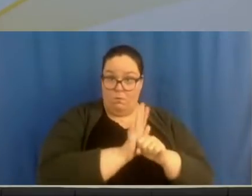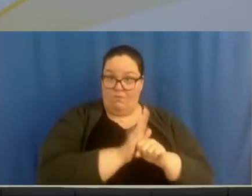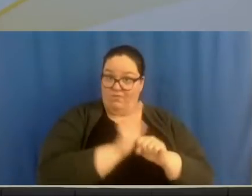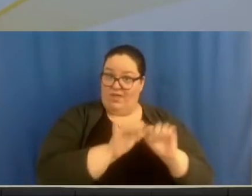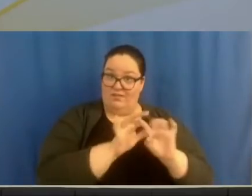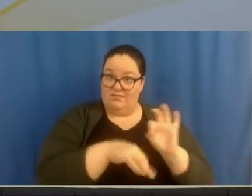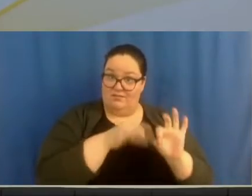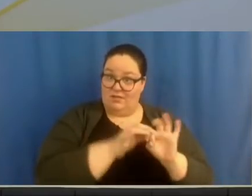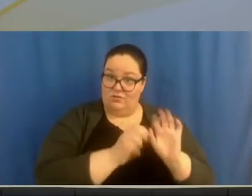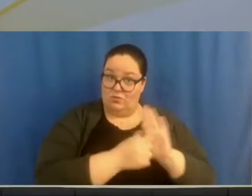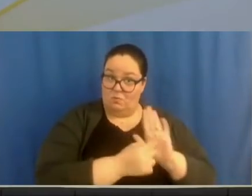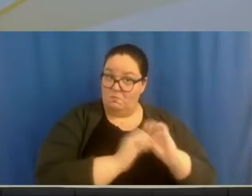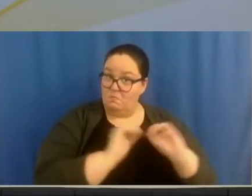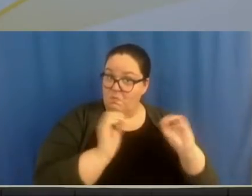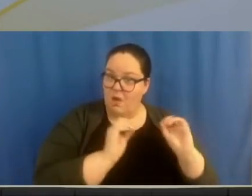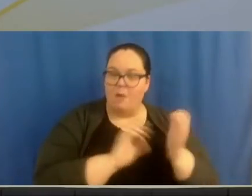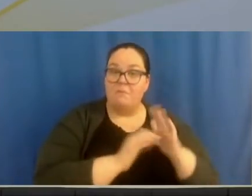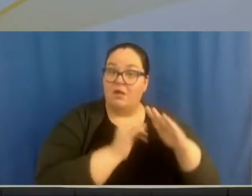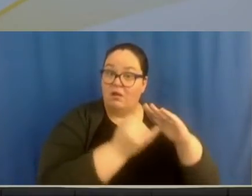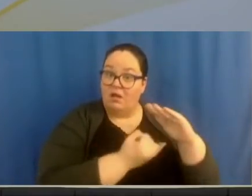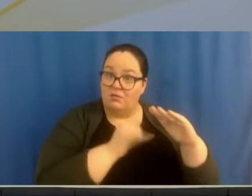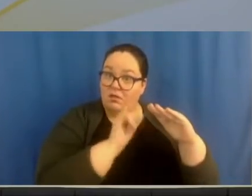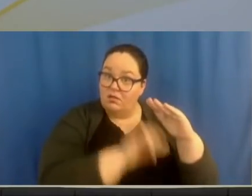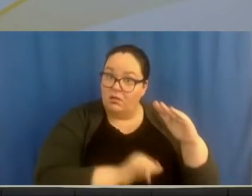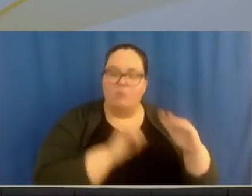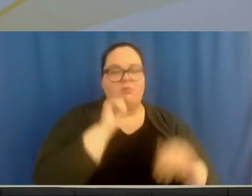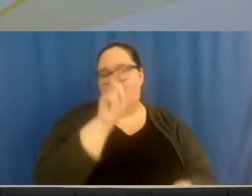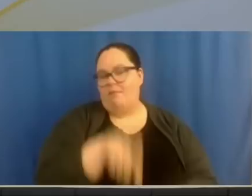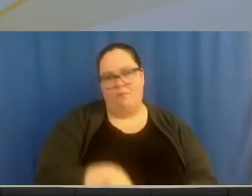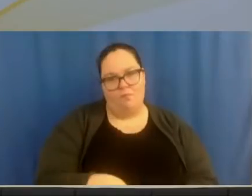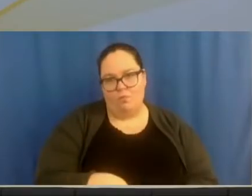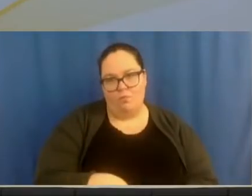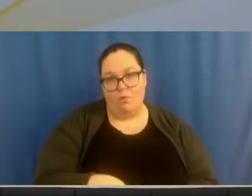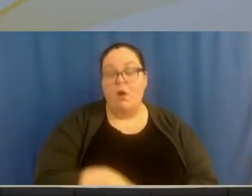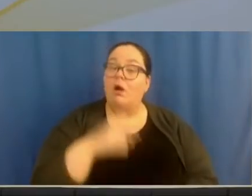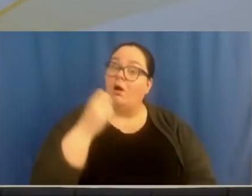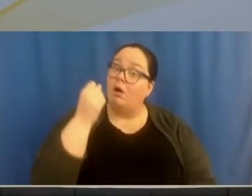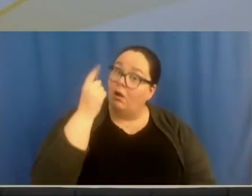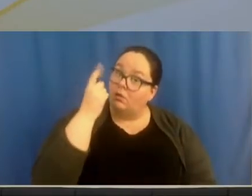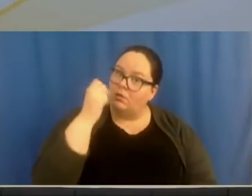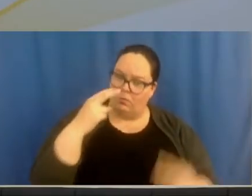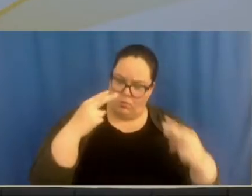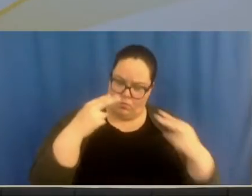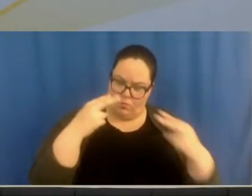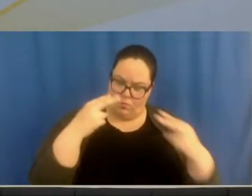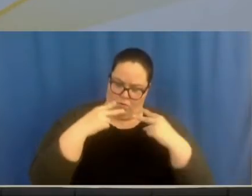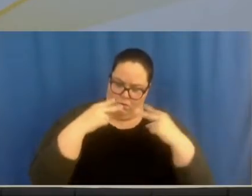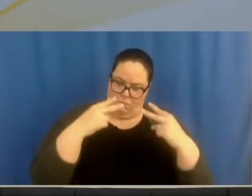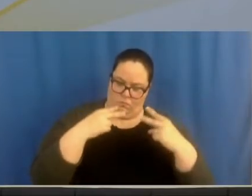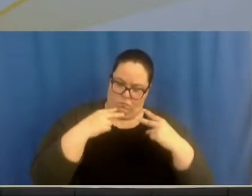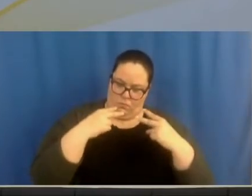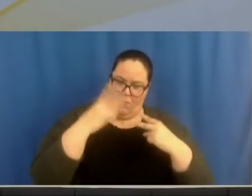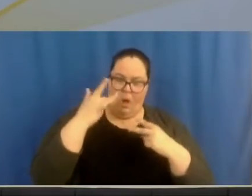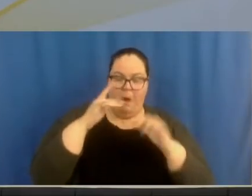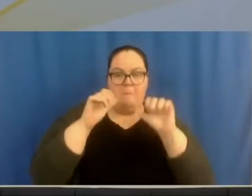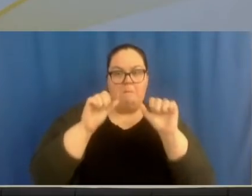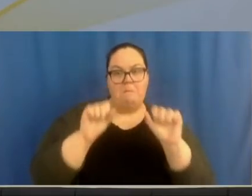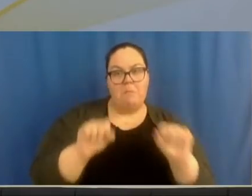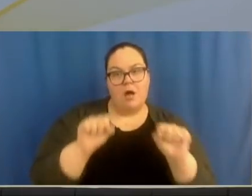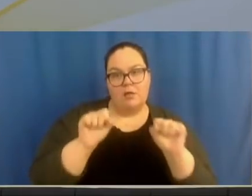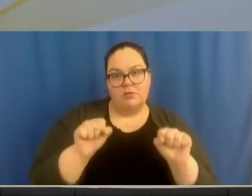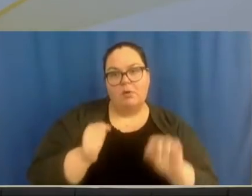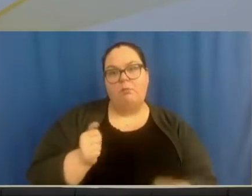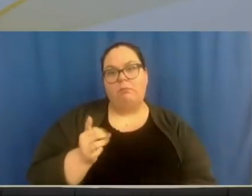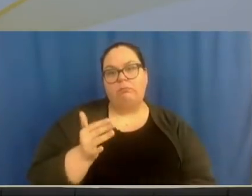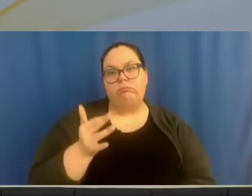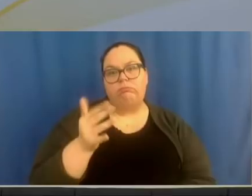individuals will not need to continue self-isolating. However, they do need to be vigilant in monitoring themselves closely for symptoms and be